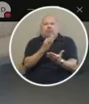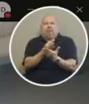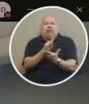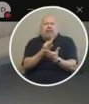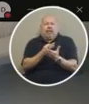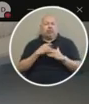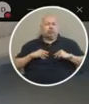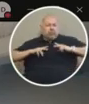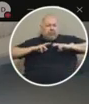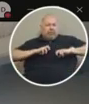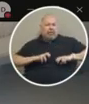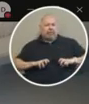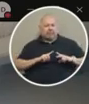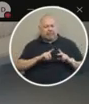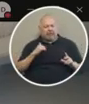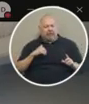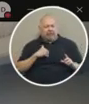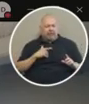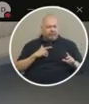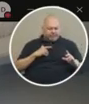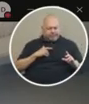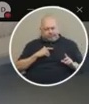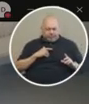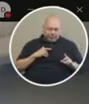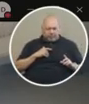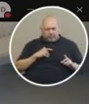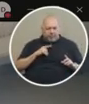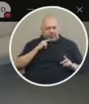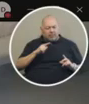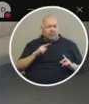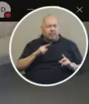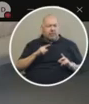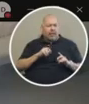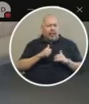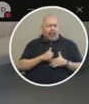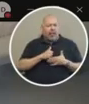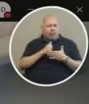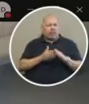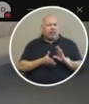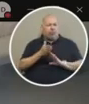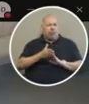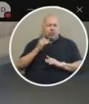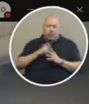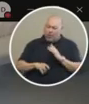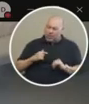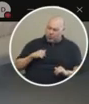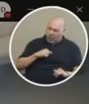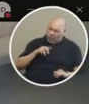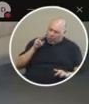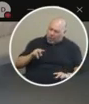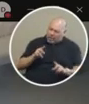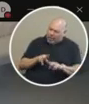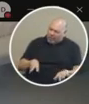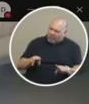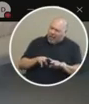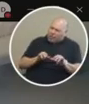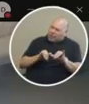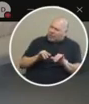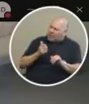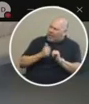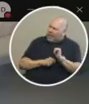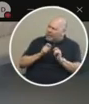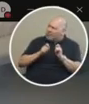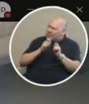financial analysis as to how we're going to be absorbing the operation costs. Are we looking at value engineering